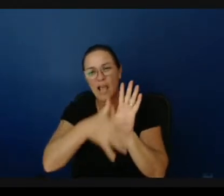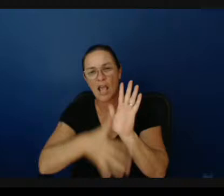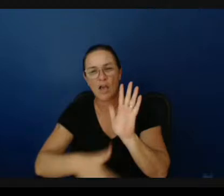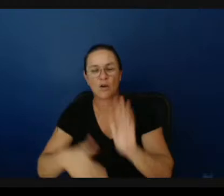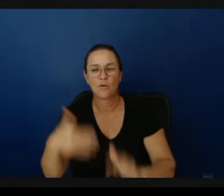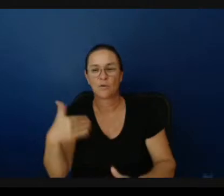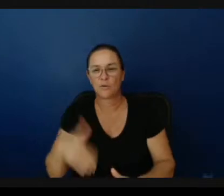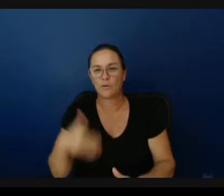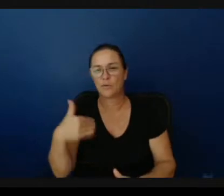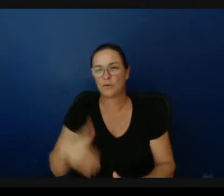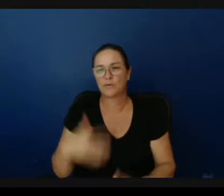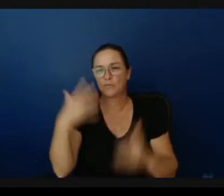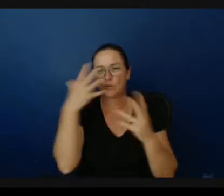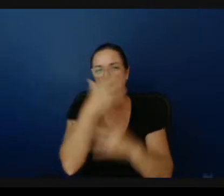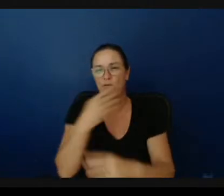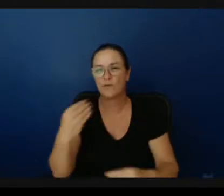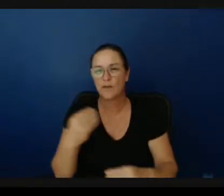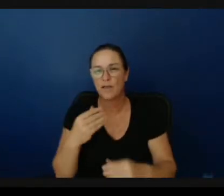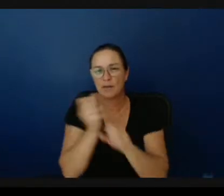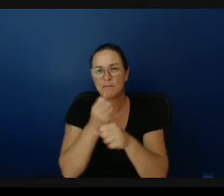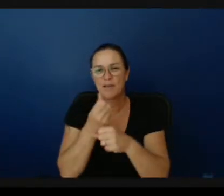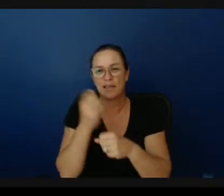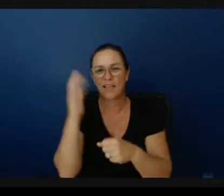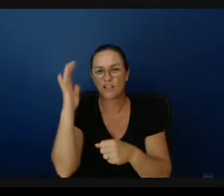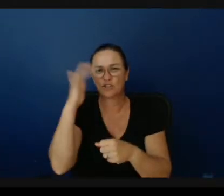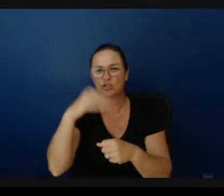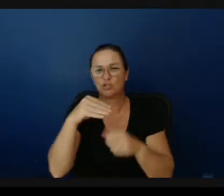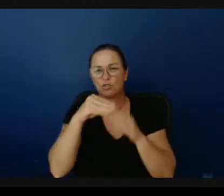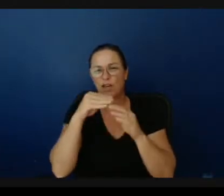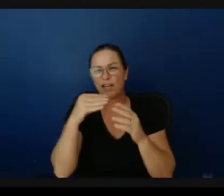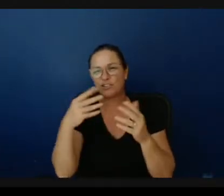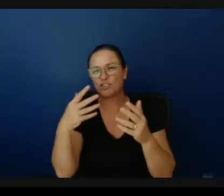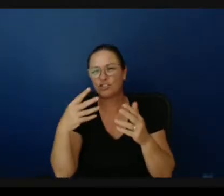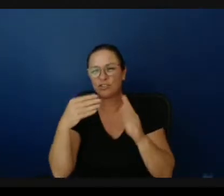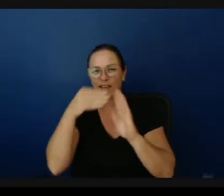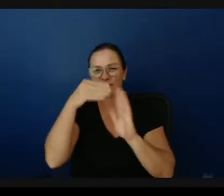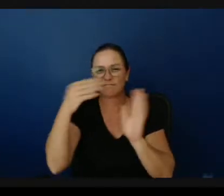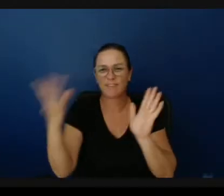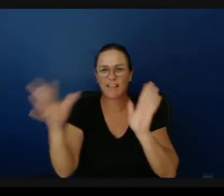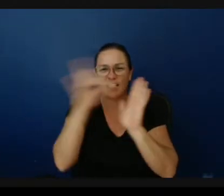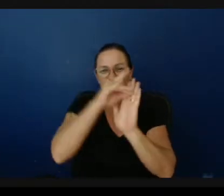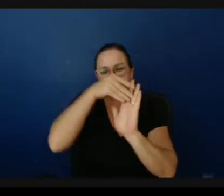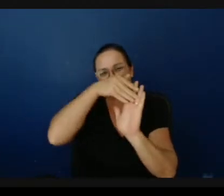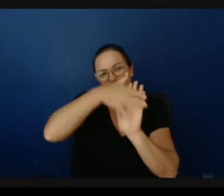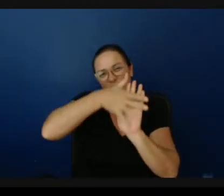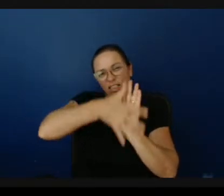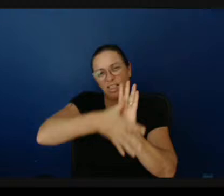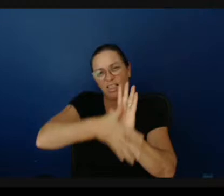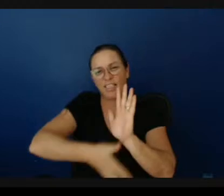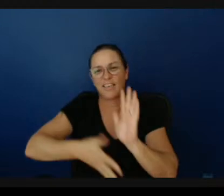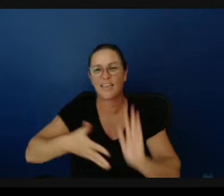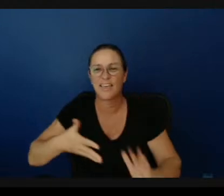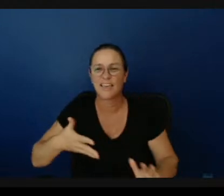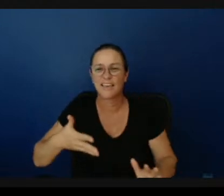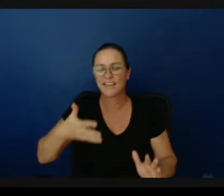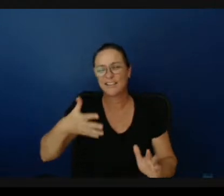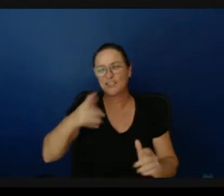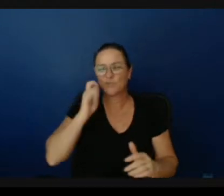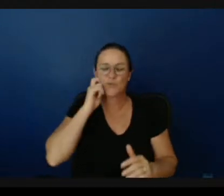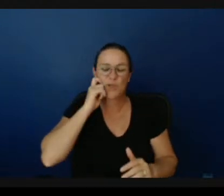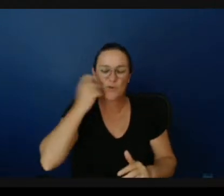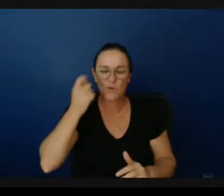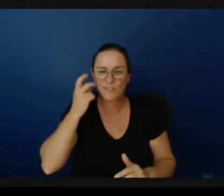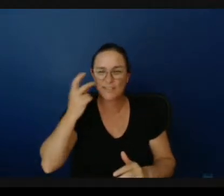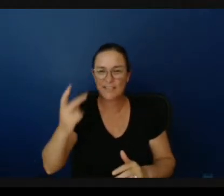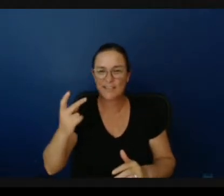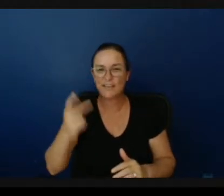this weird lava fountain almost. I don't know. It's really cool to me just to watch it spray up there and then come back